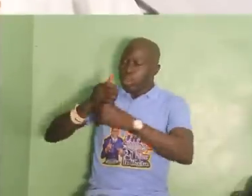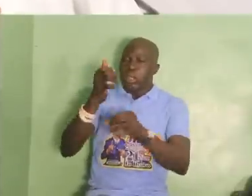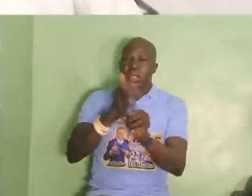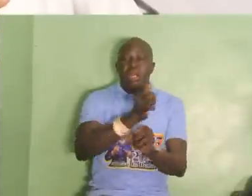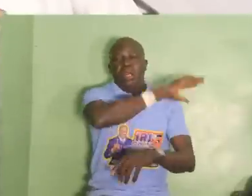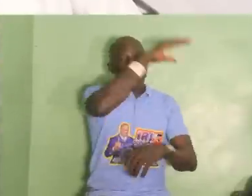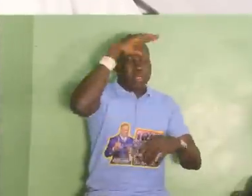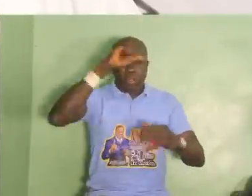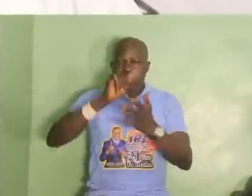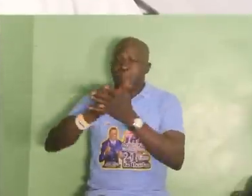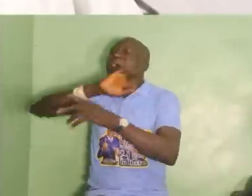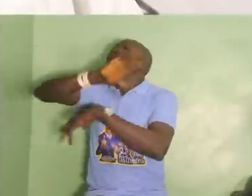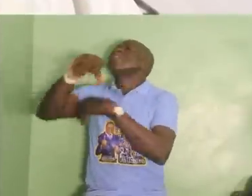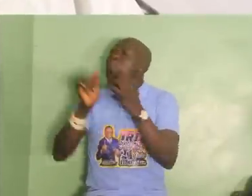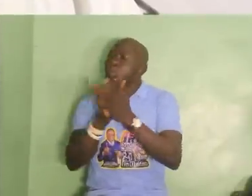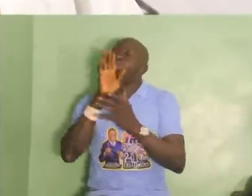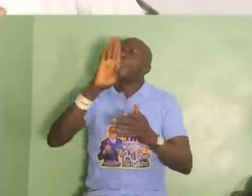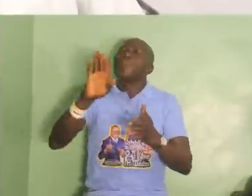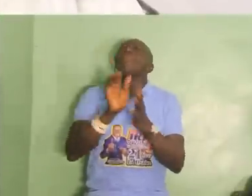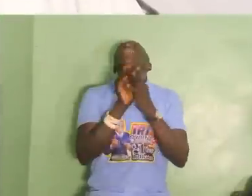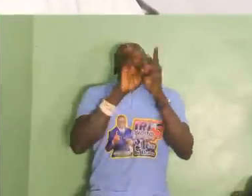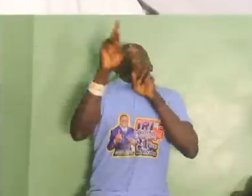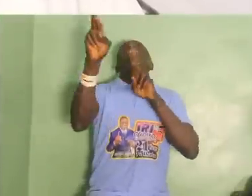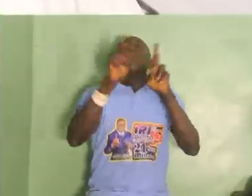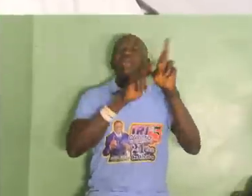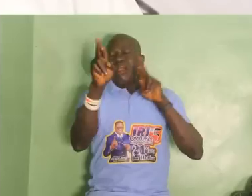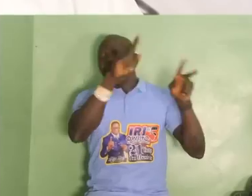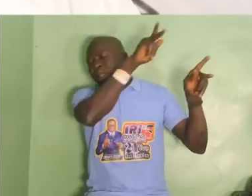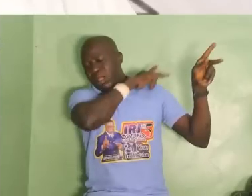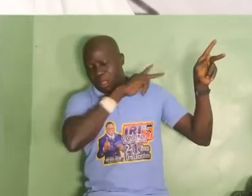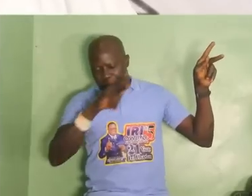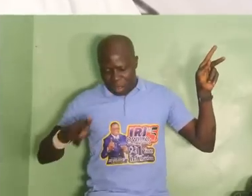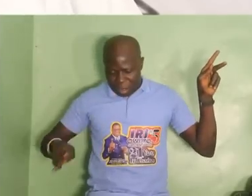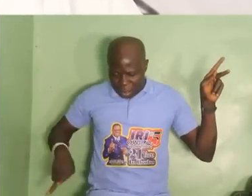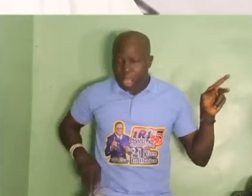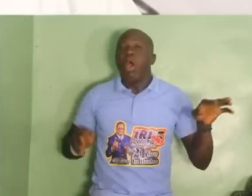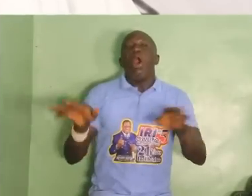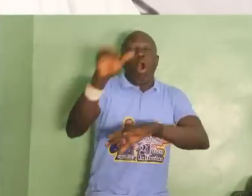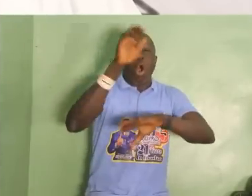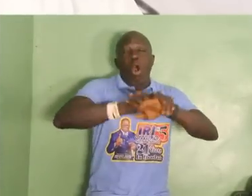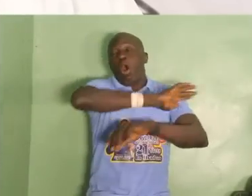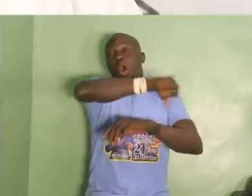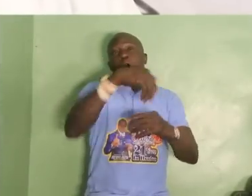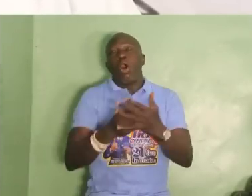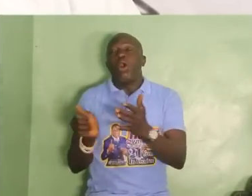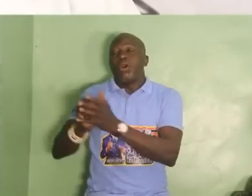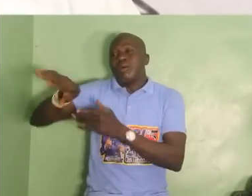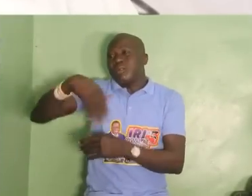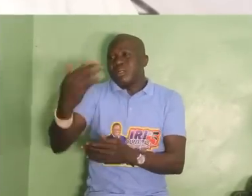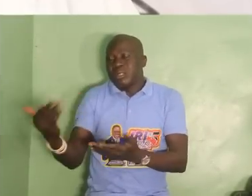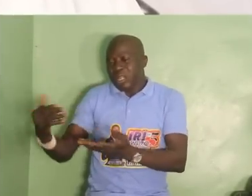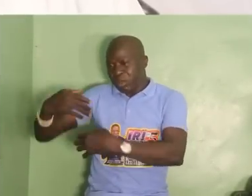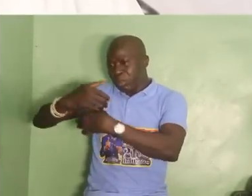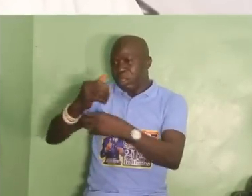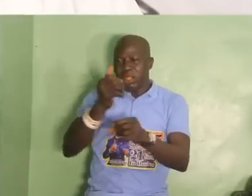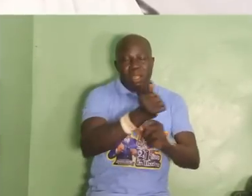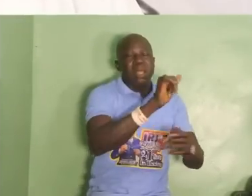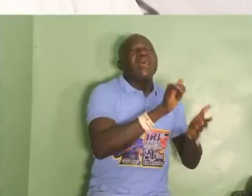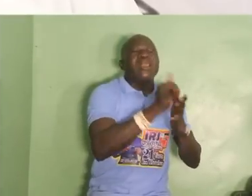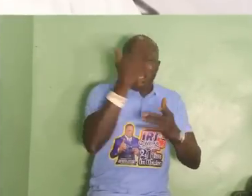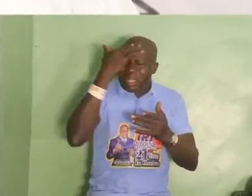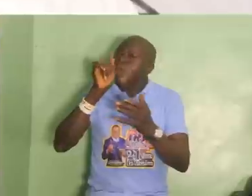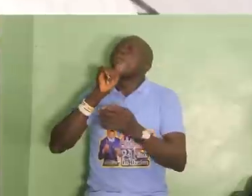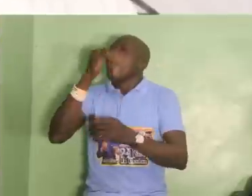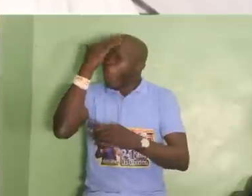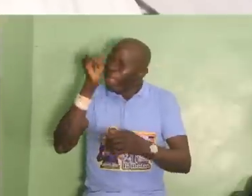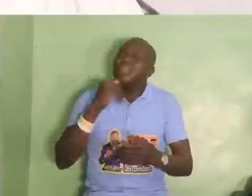be submit yi. Then after this so oh gbagbe pe owo grandma e lo wa. Have you forgotten is with your grandma? Mama e betiku. And his mother is there.